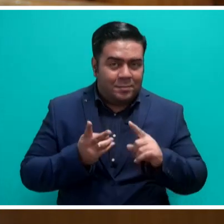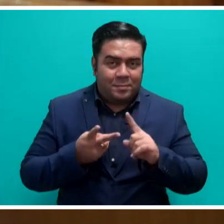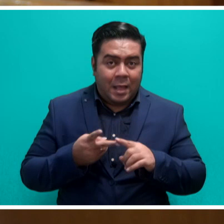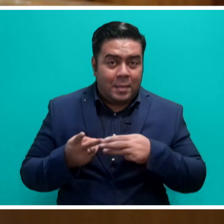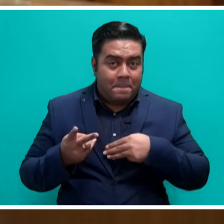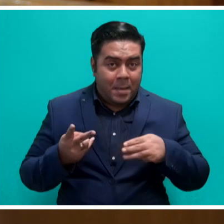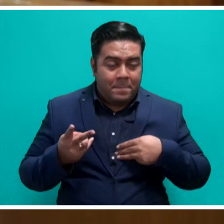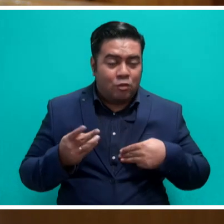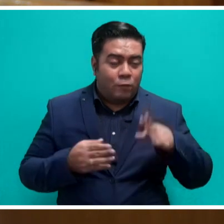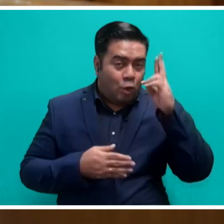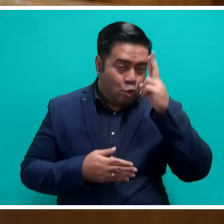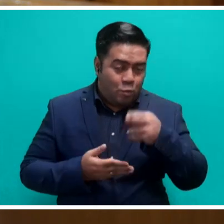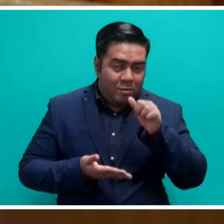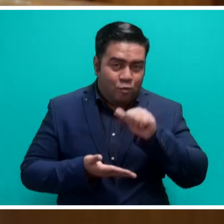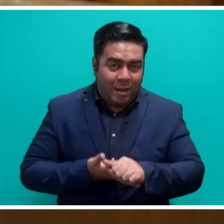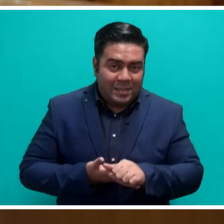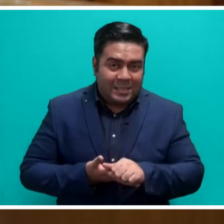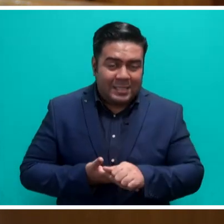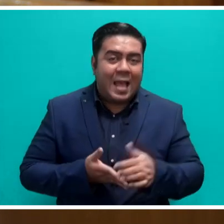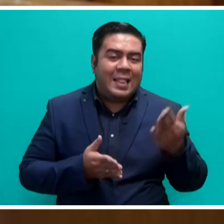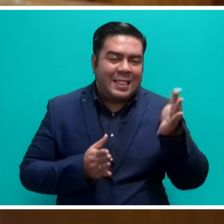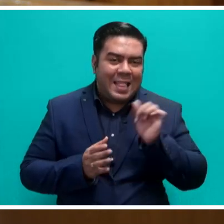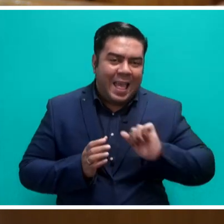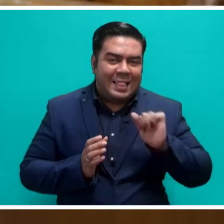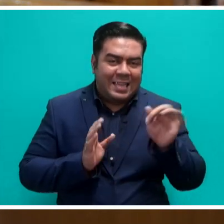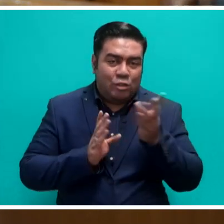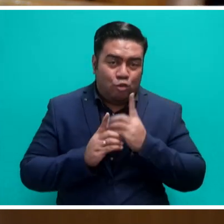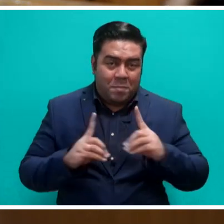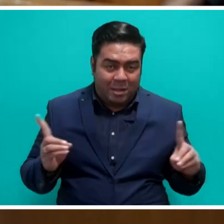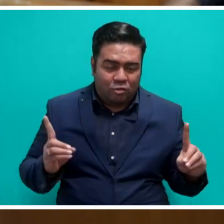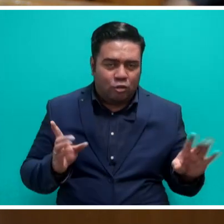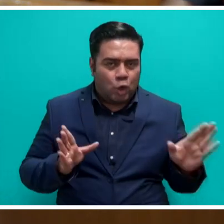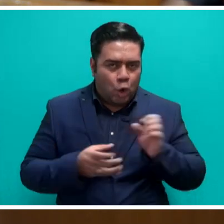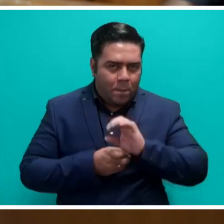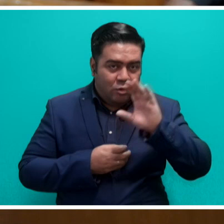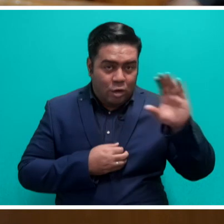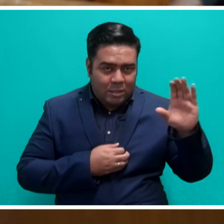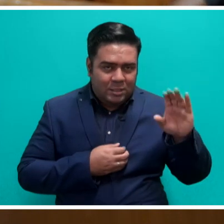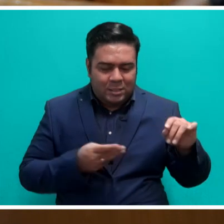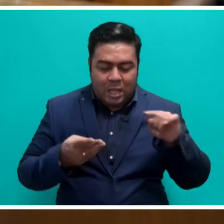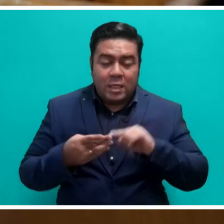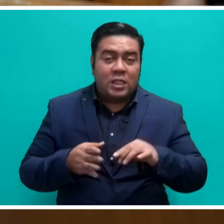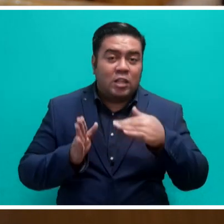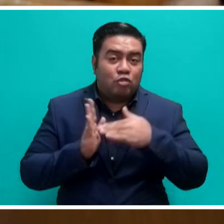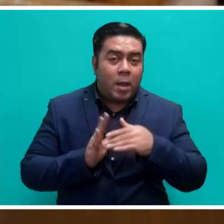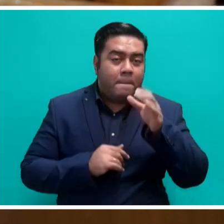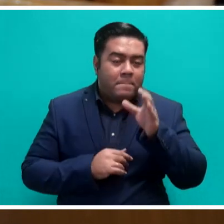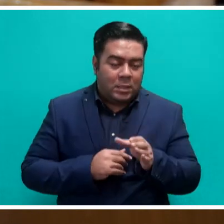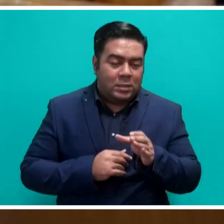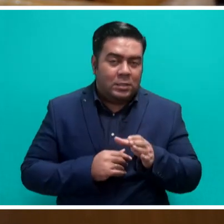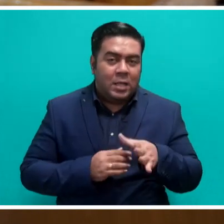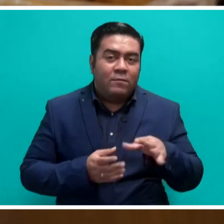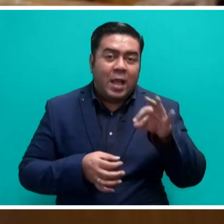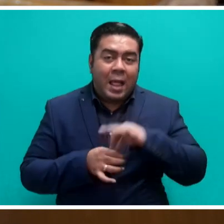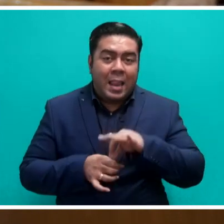members of the Human Rights and Anti-Discrimination Commission, the Chairperson and members of the Electoral